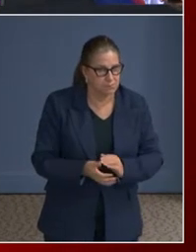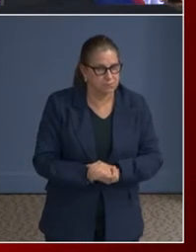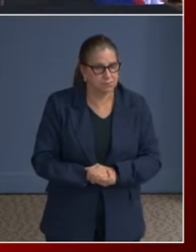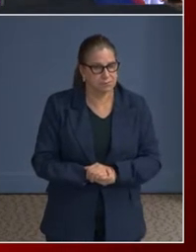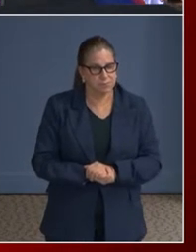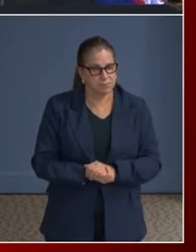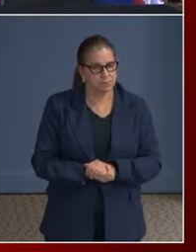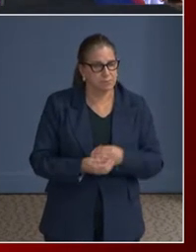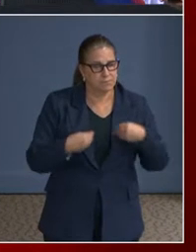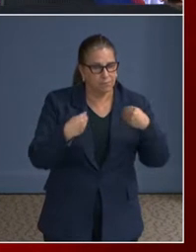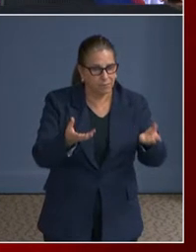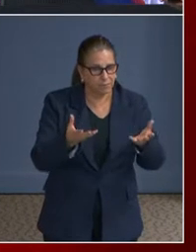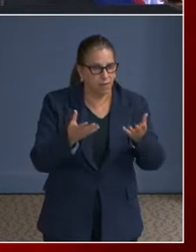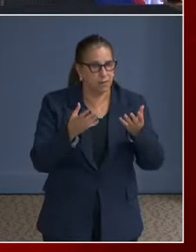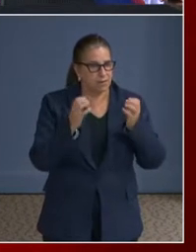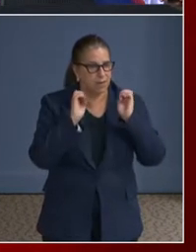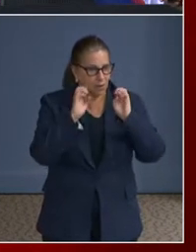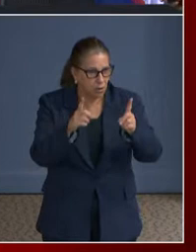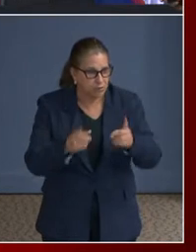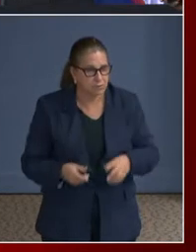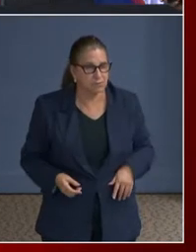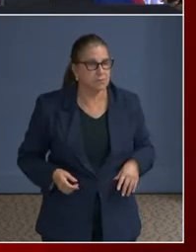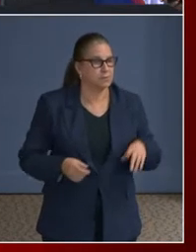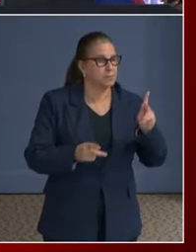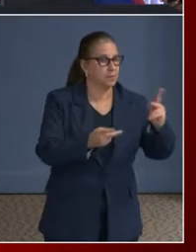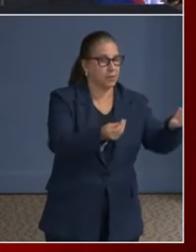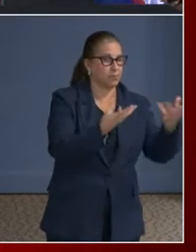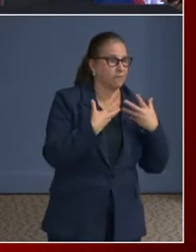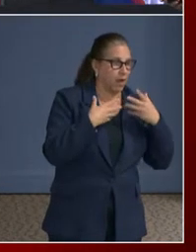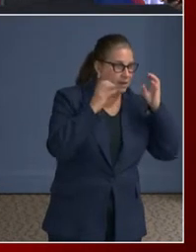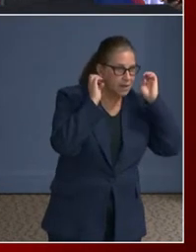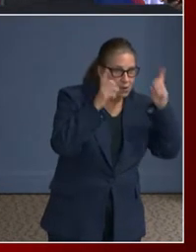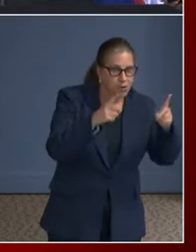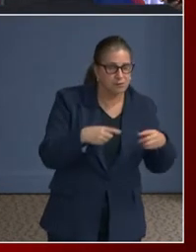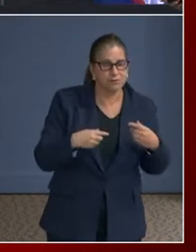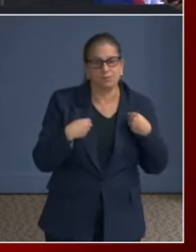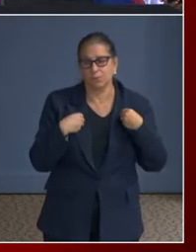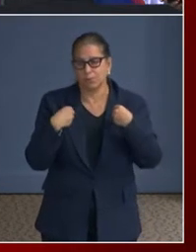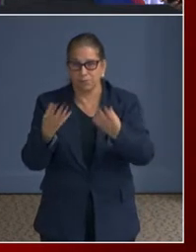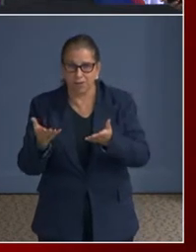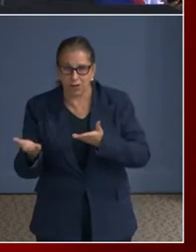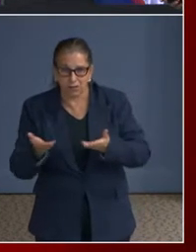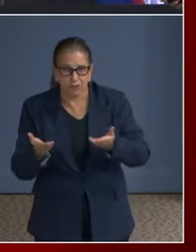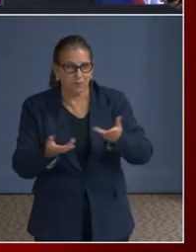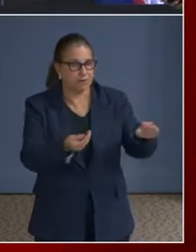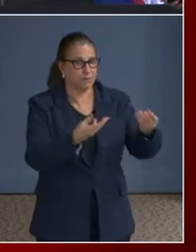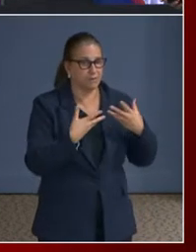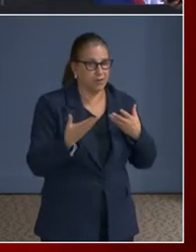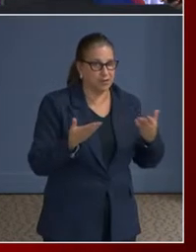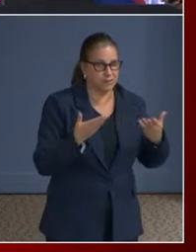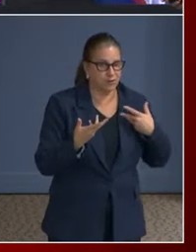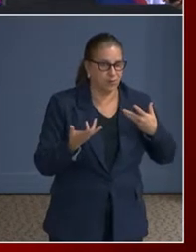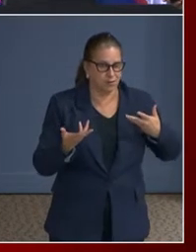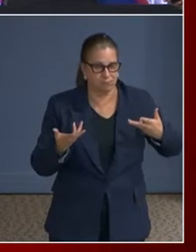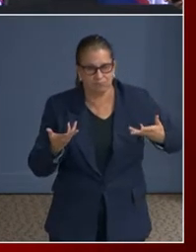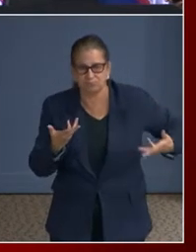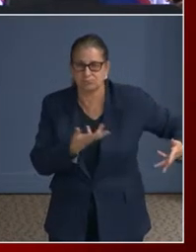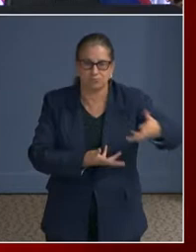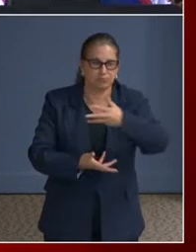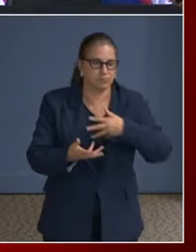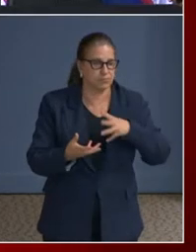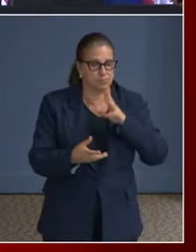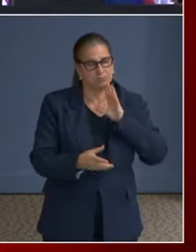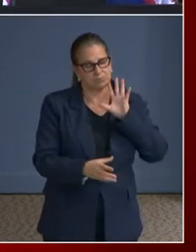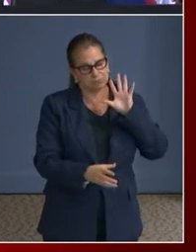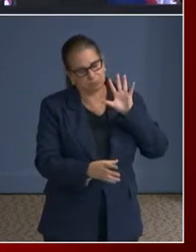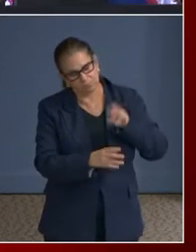and participation in their sessions. So I can tell you, as someone who has participated in both, the ability to focus